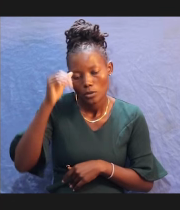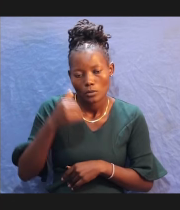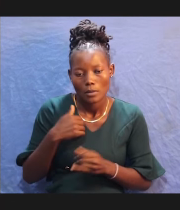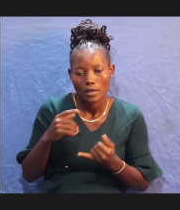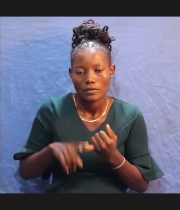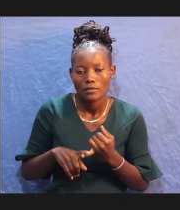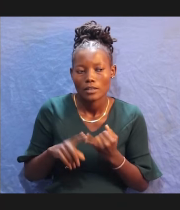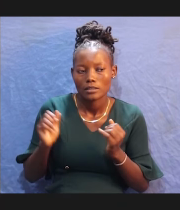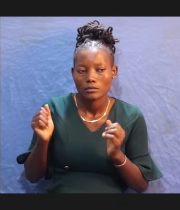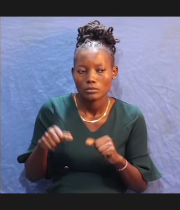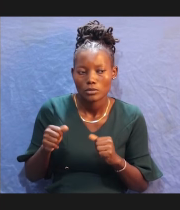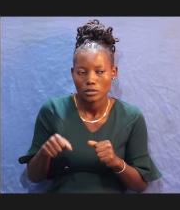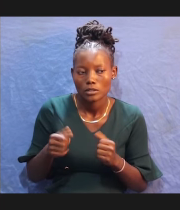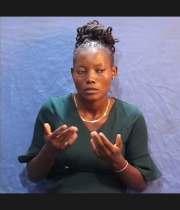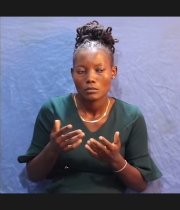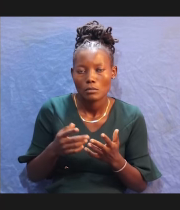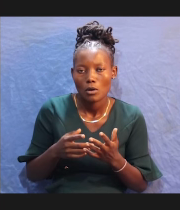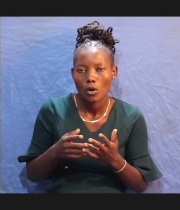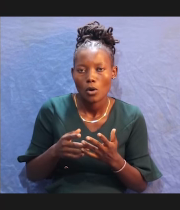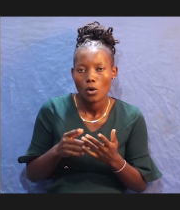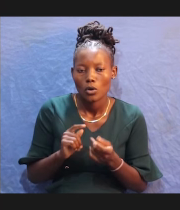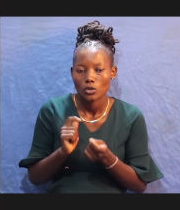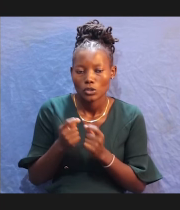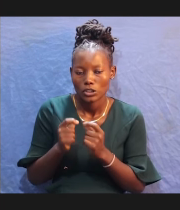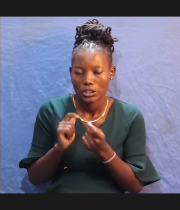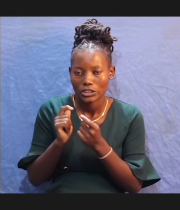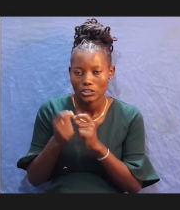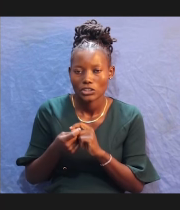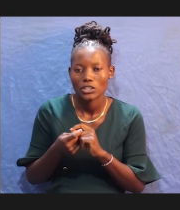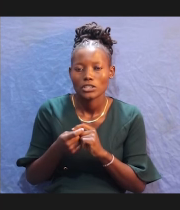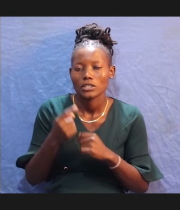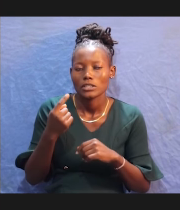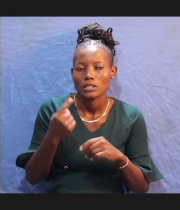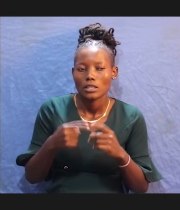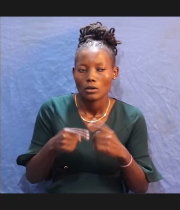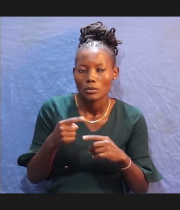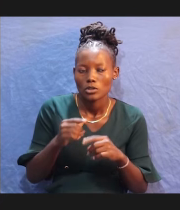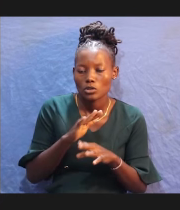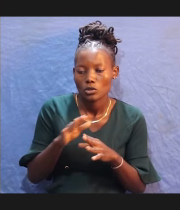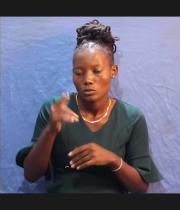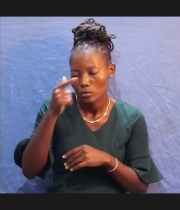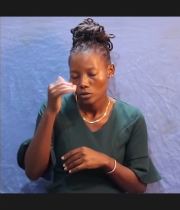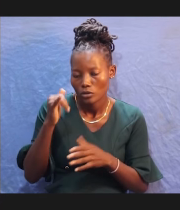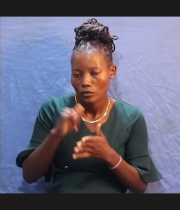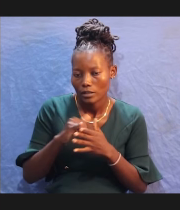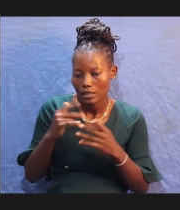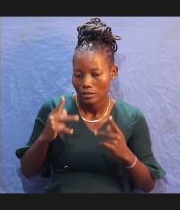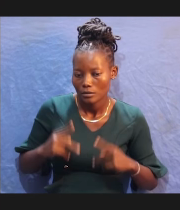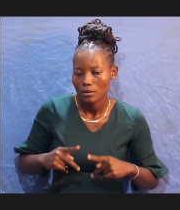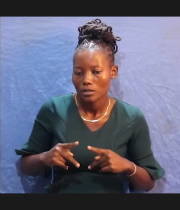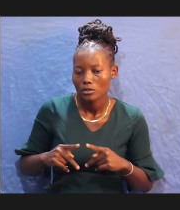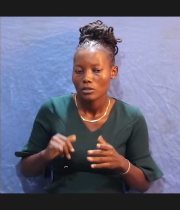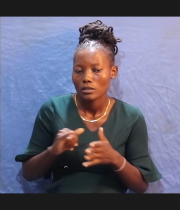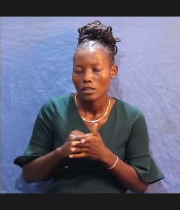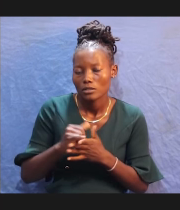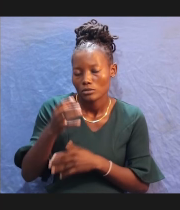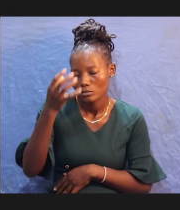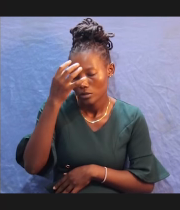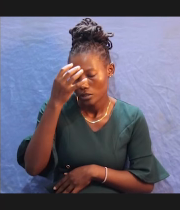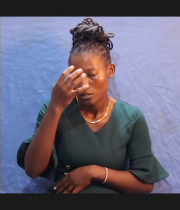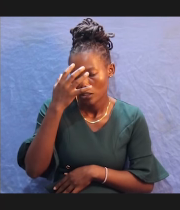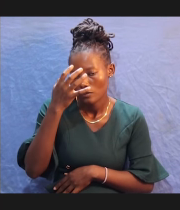you can either modify the game, not saying that you are modifying the game because of that person, because that will be shameful for him or